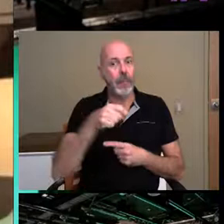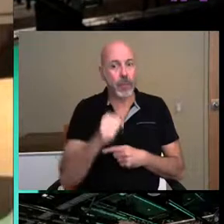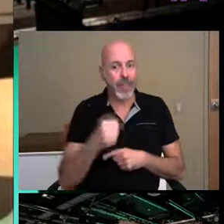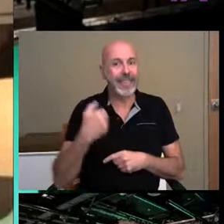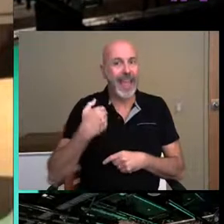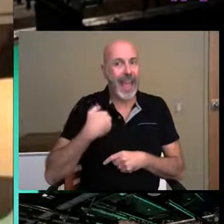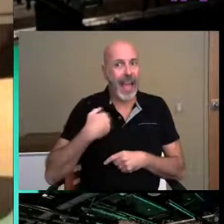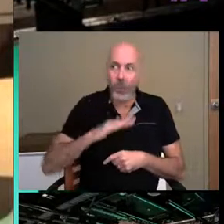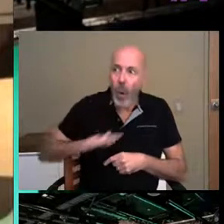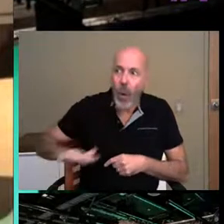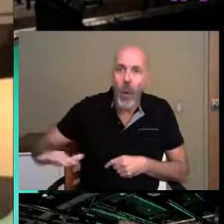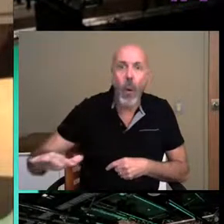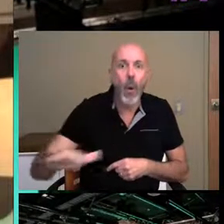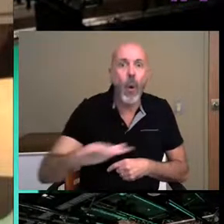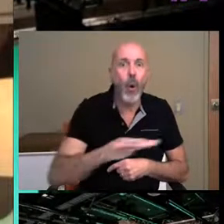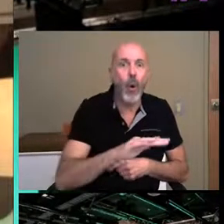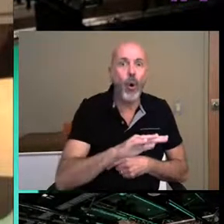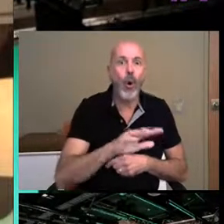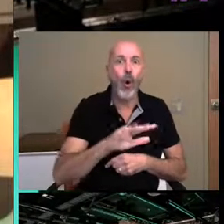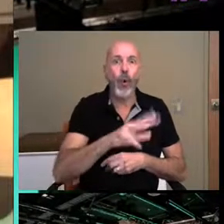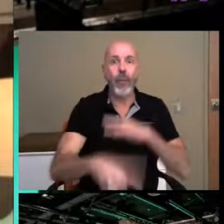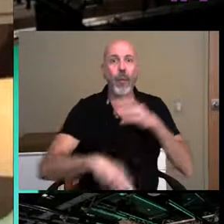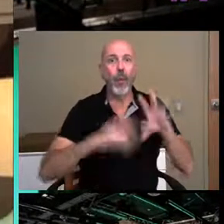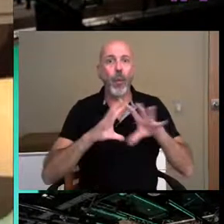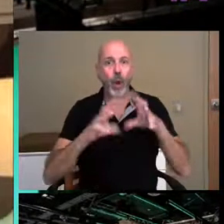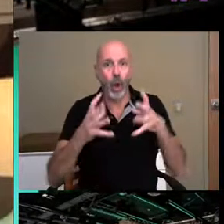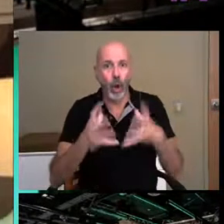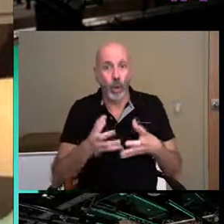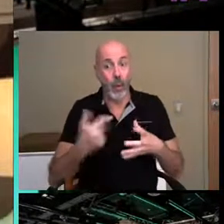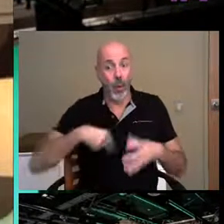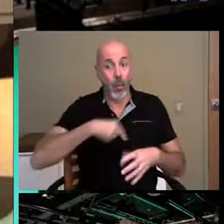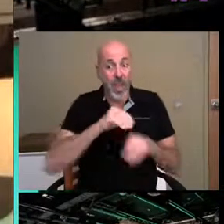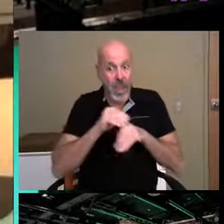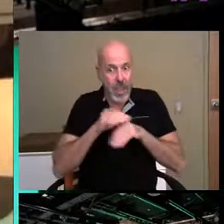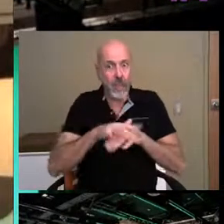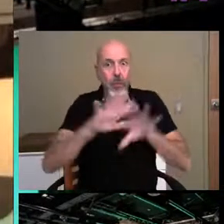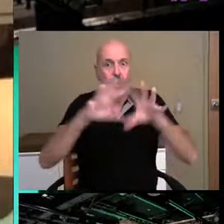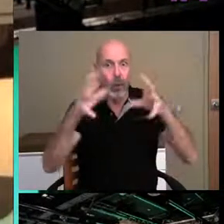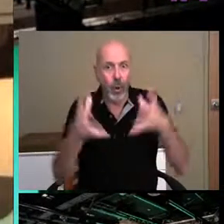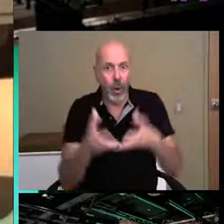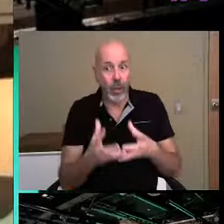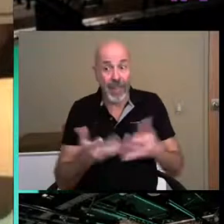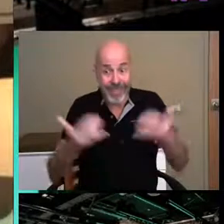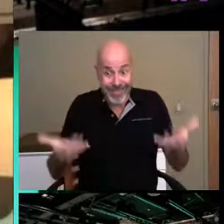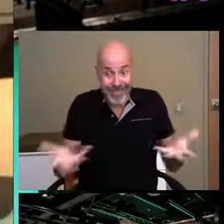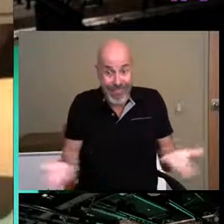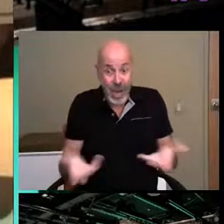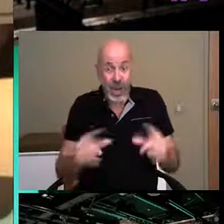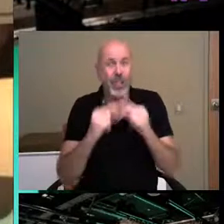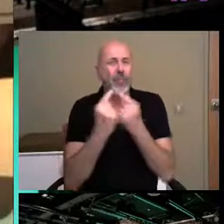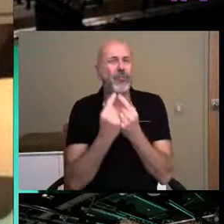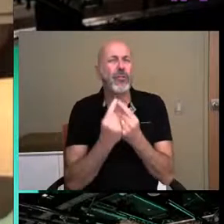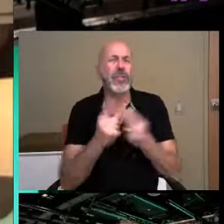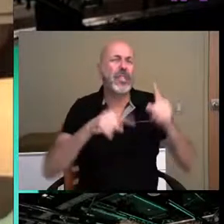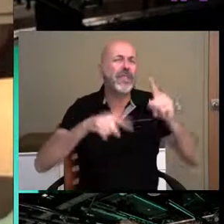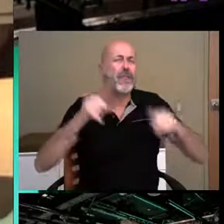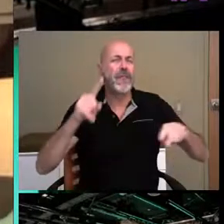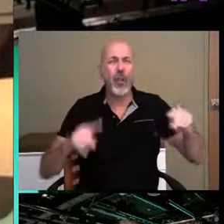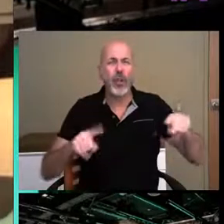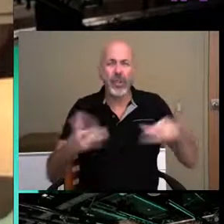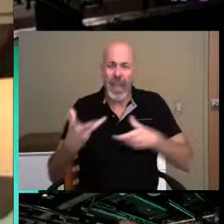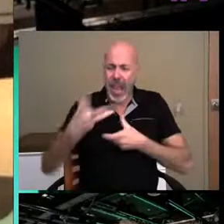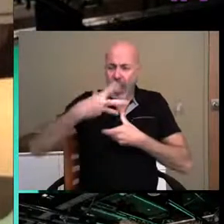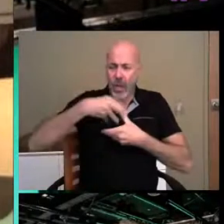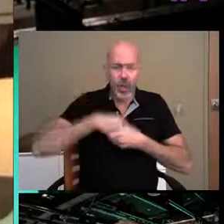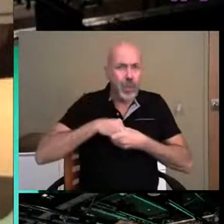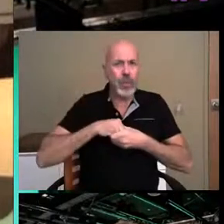the world. This is the most inclusive and diverse group of community and city residents